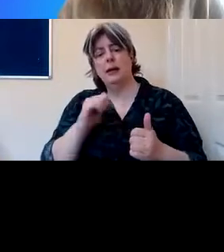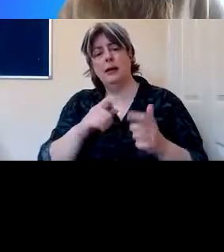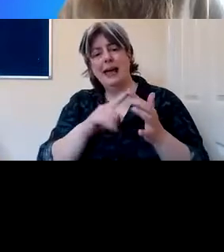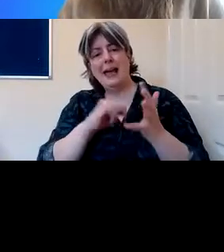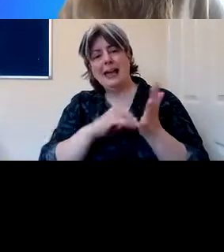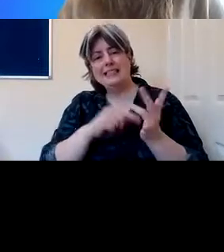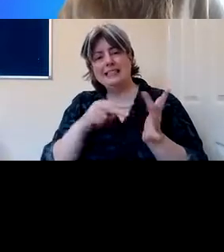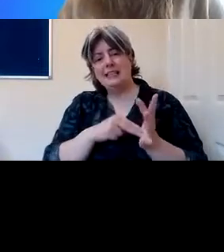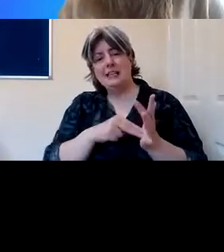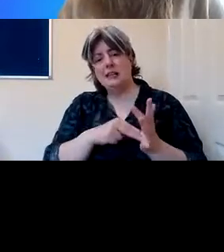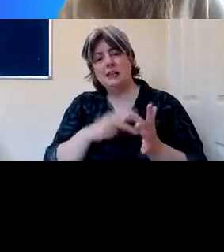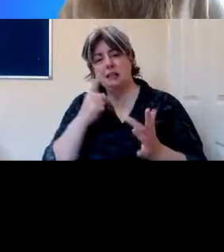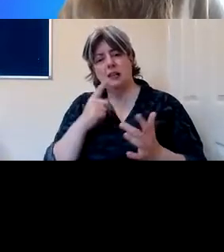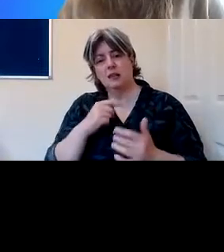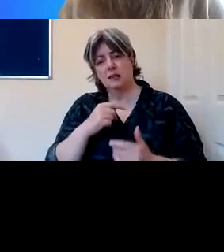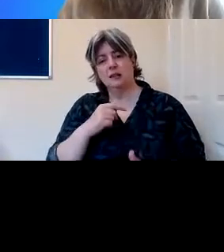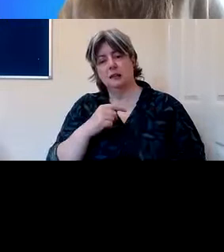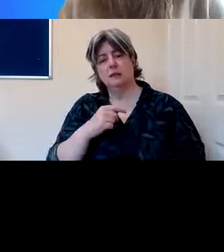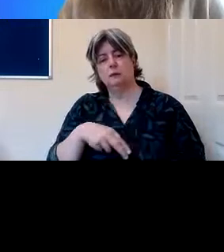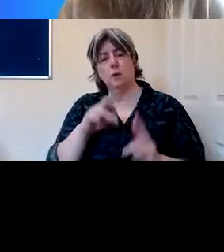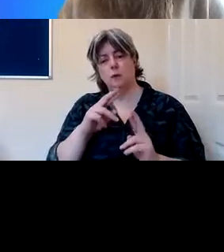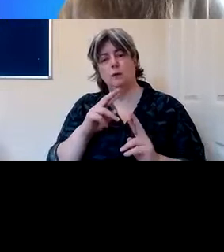that whilst we are